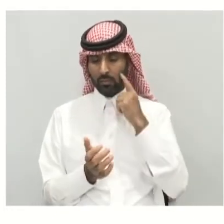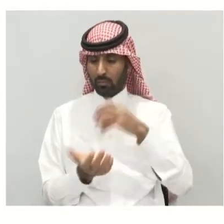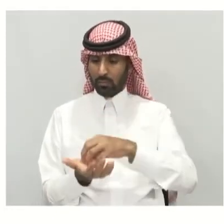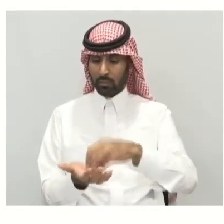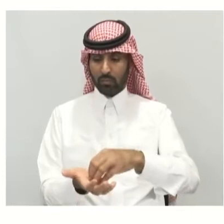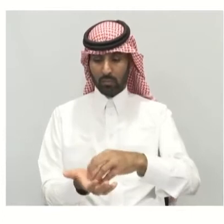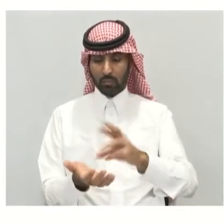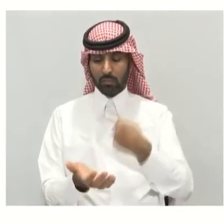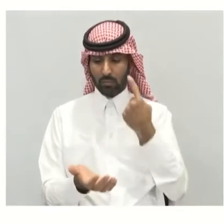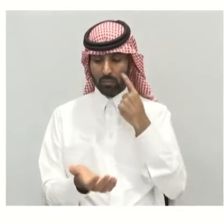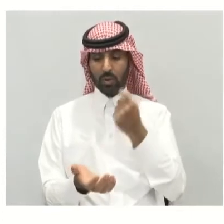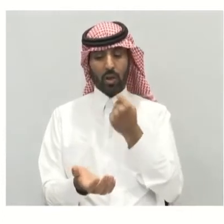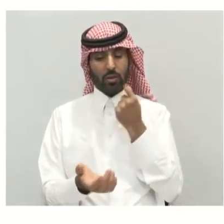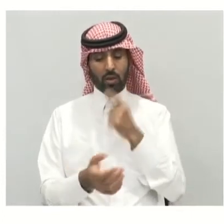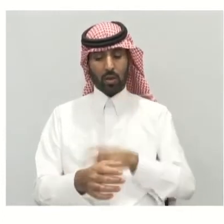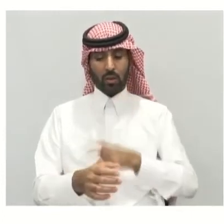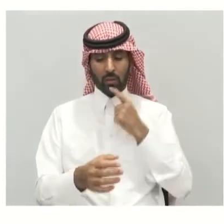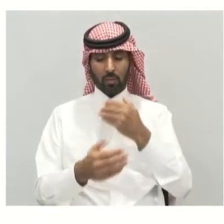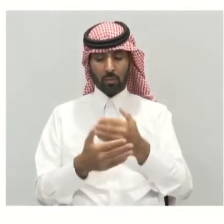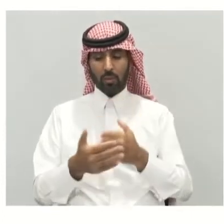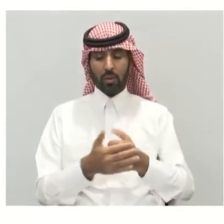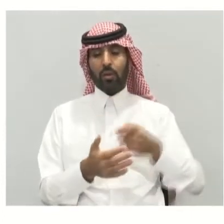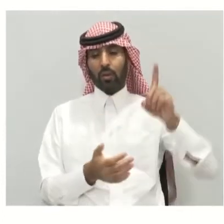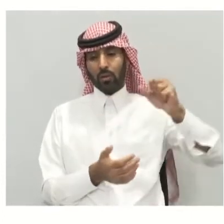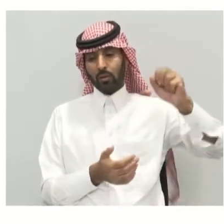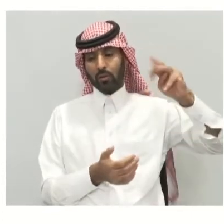Location: 1 hour from Denver, Colorado.